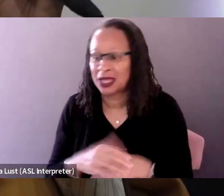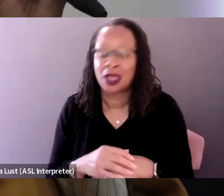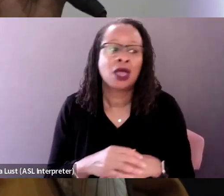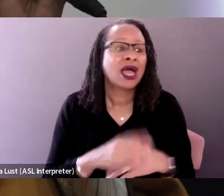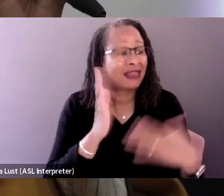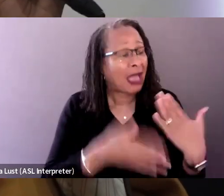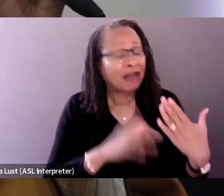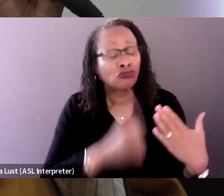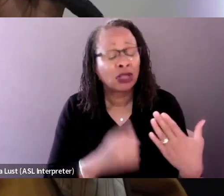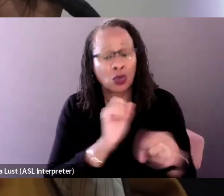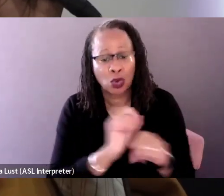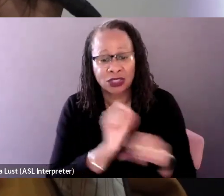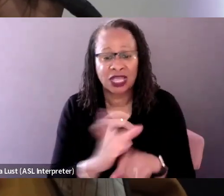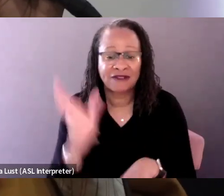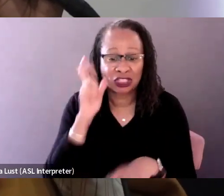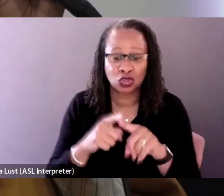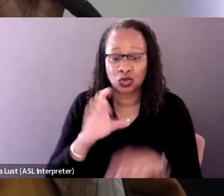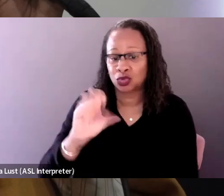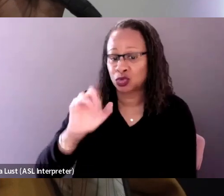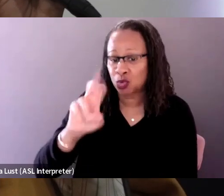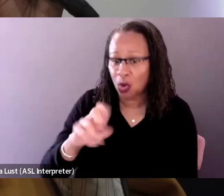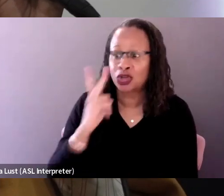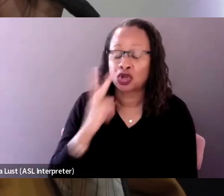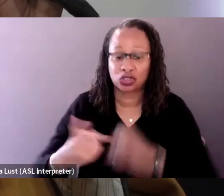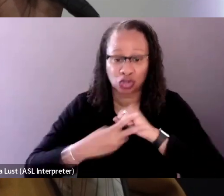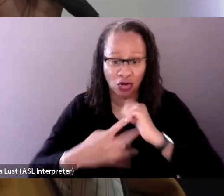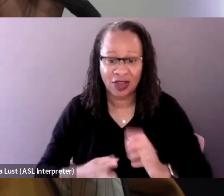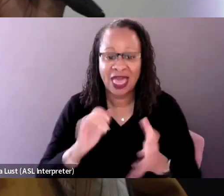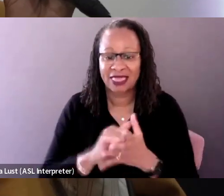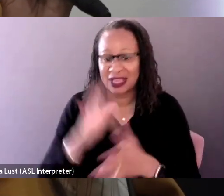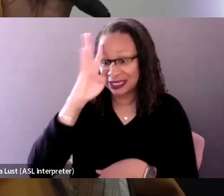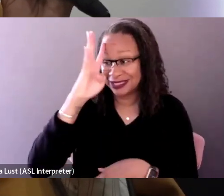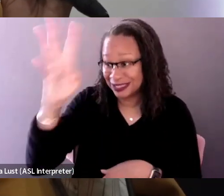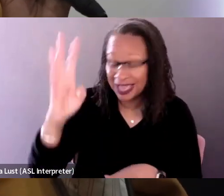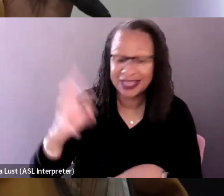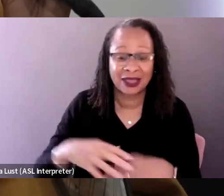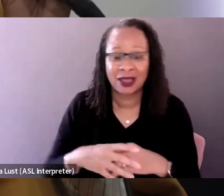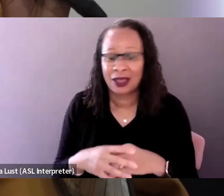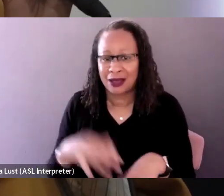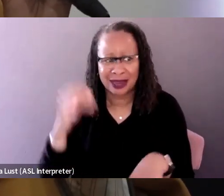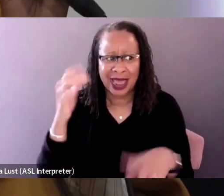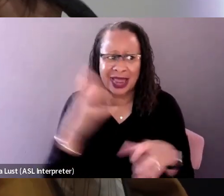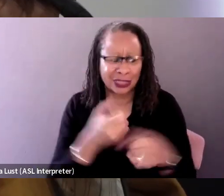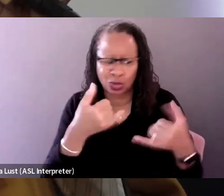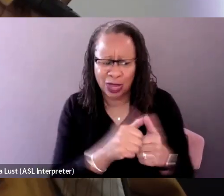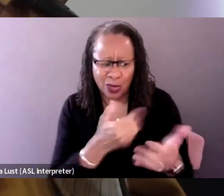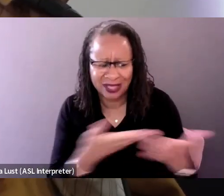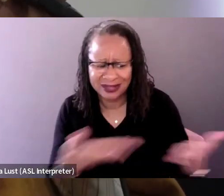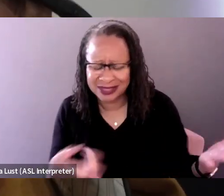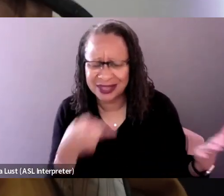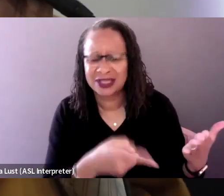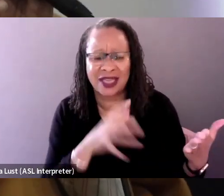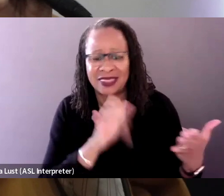score and if you look at the archival alone, like, this is insane, and the fact that I got to play with these things is